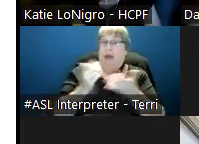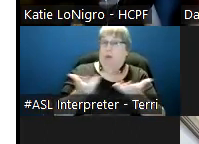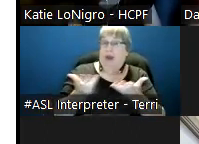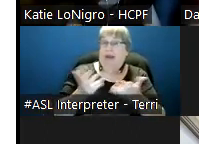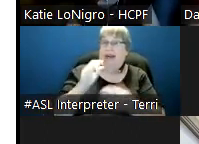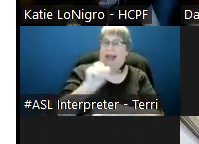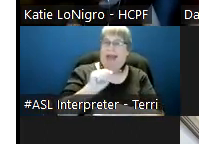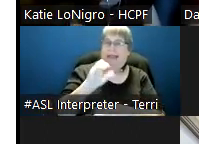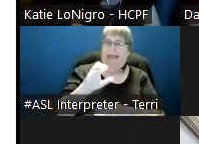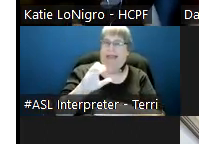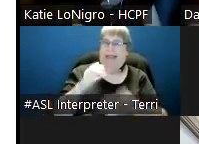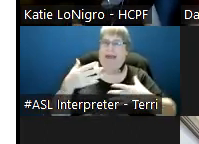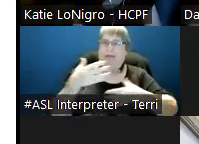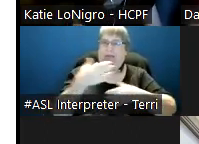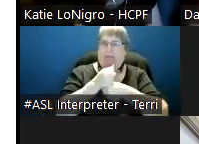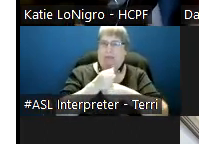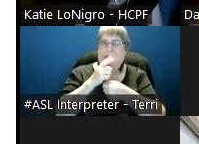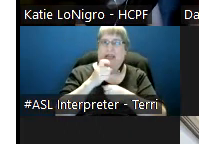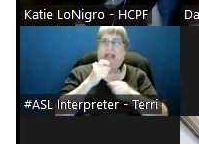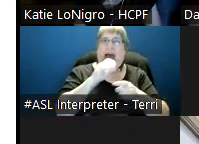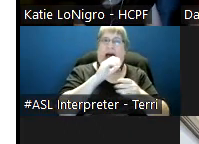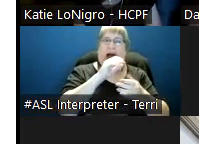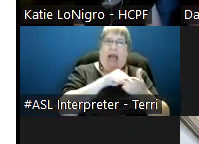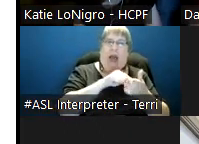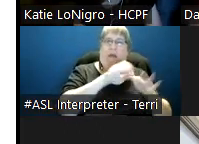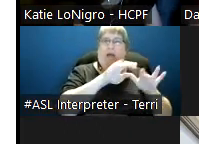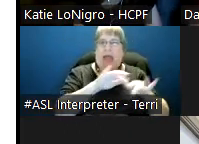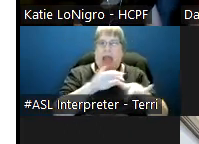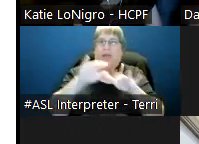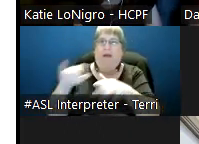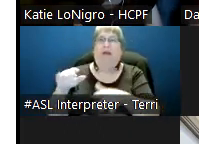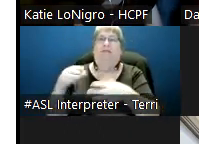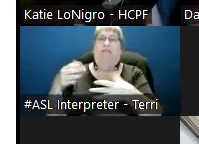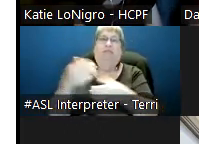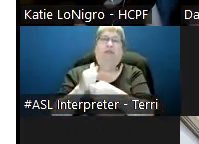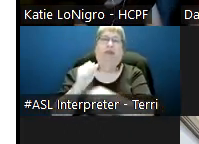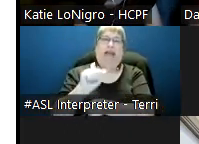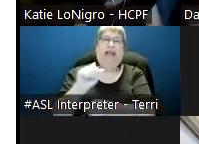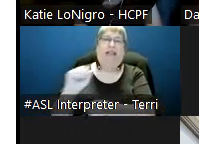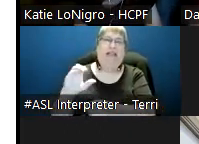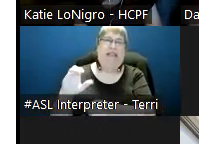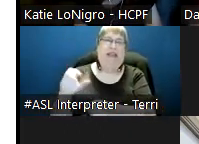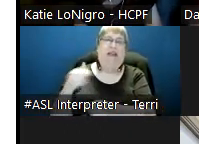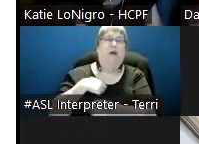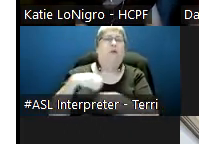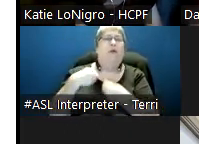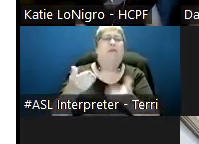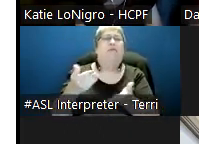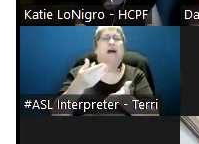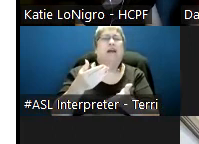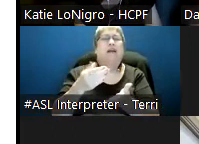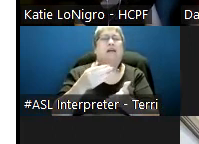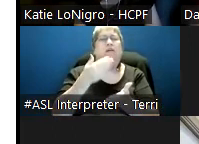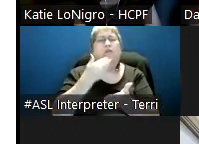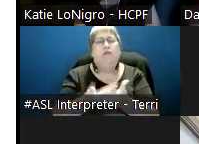as ACC because it can be a bit of a mouthful. It delivers cost-effective quality healthcare services to Health First Colorado